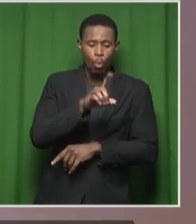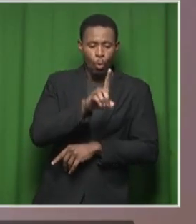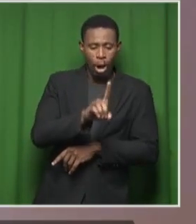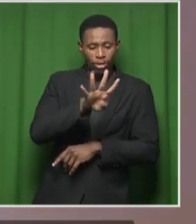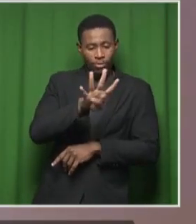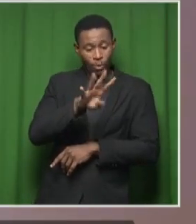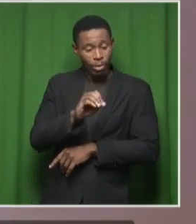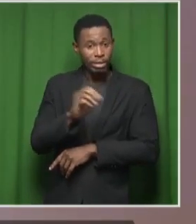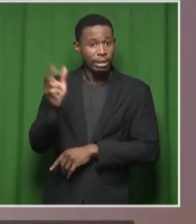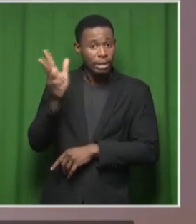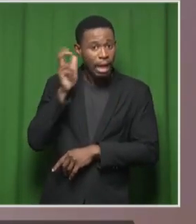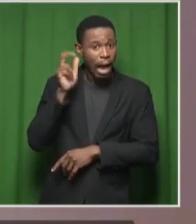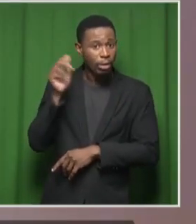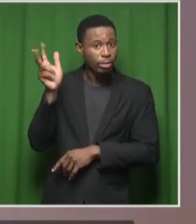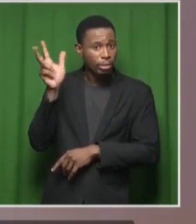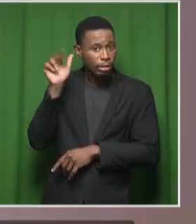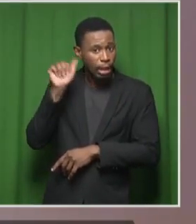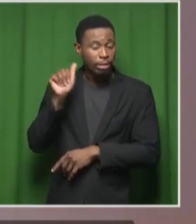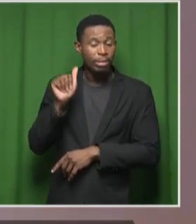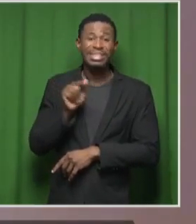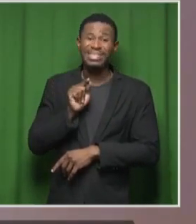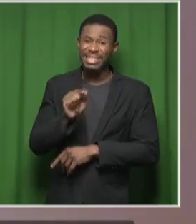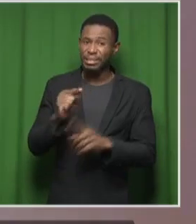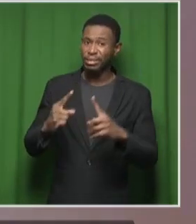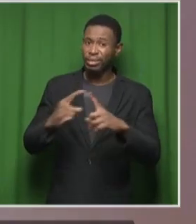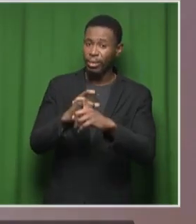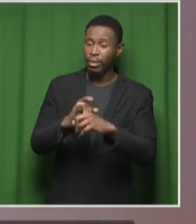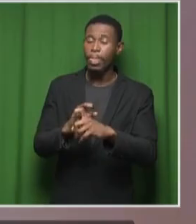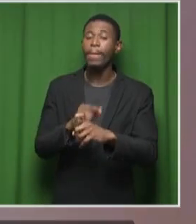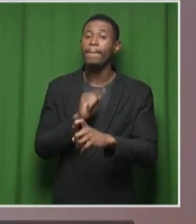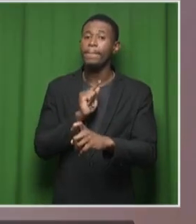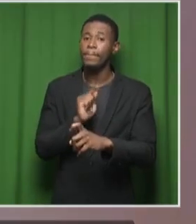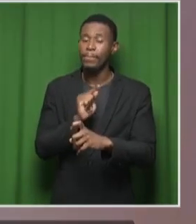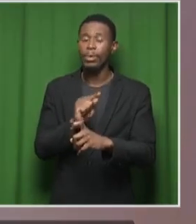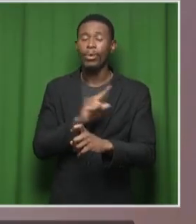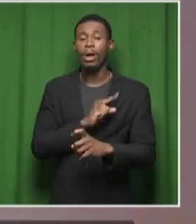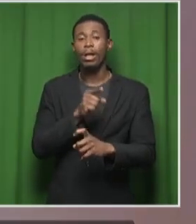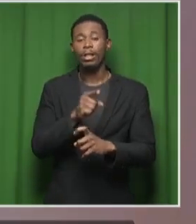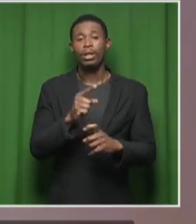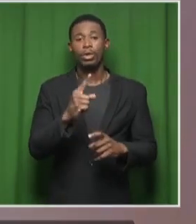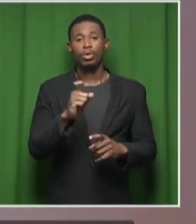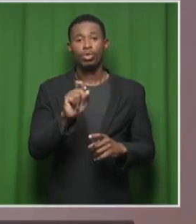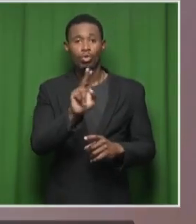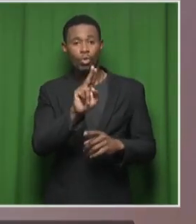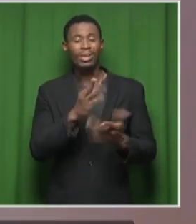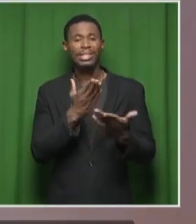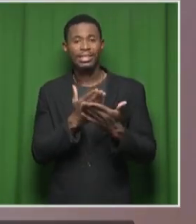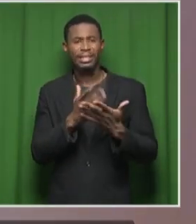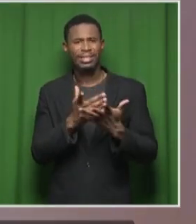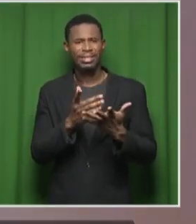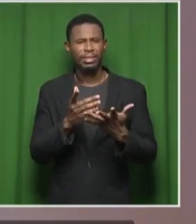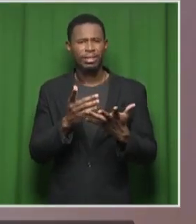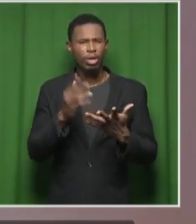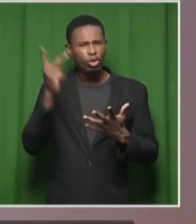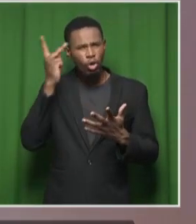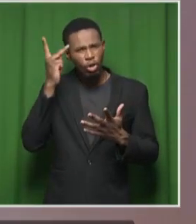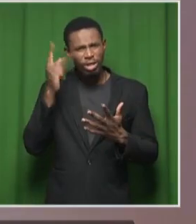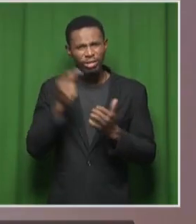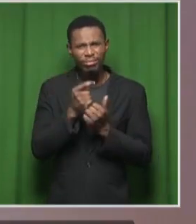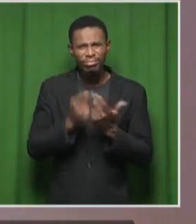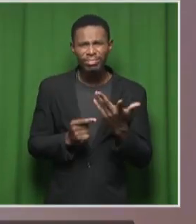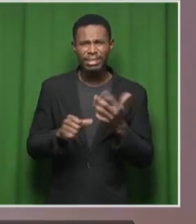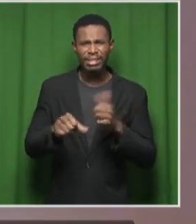that complexity is what allows Ngu to store this wealth of environmental knowledge,